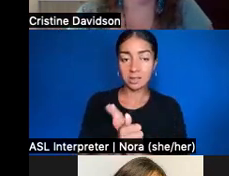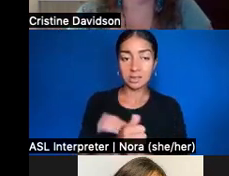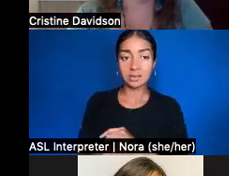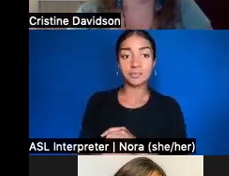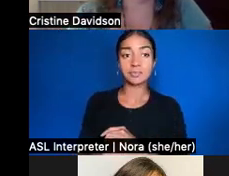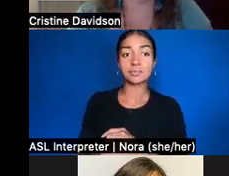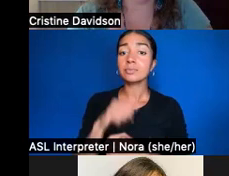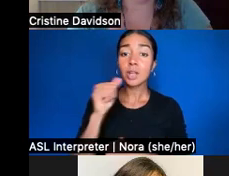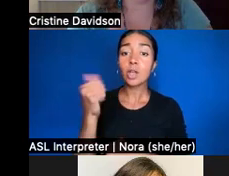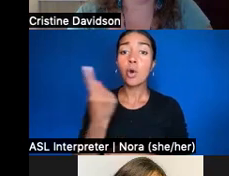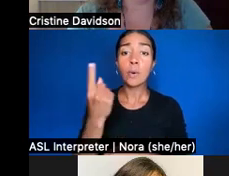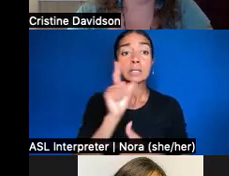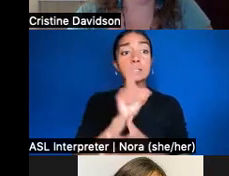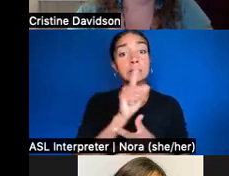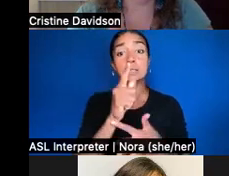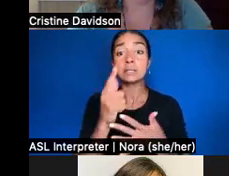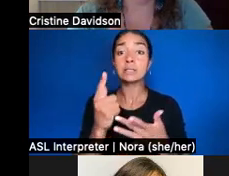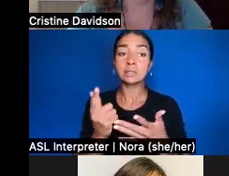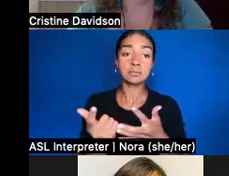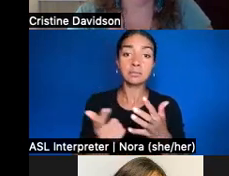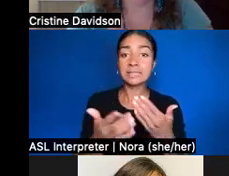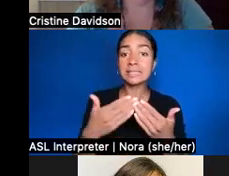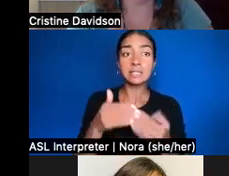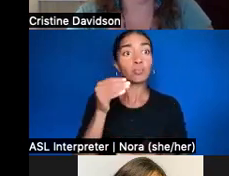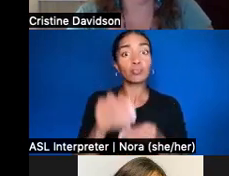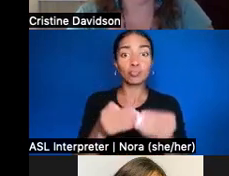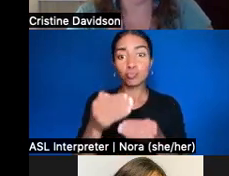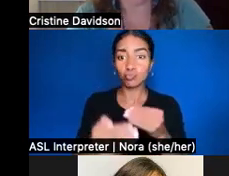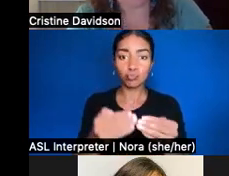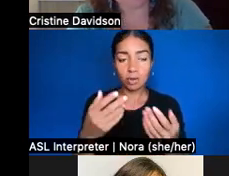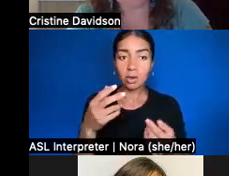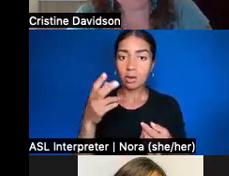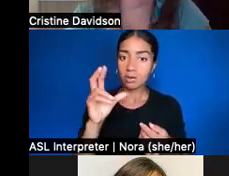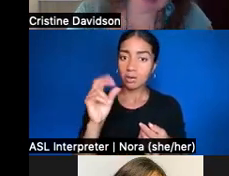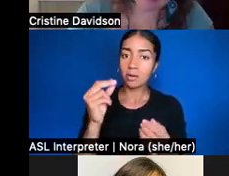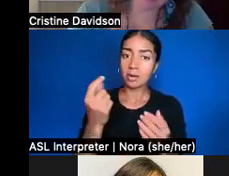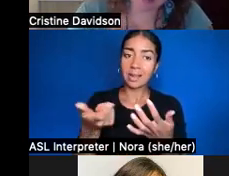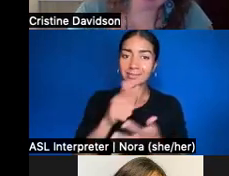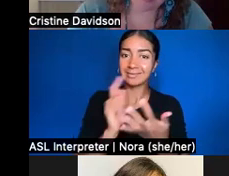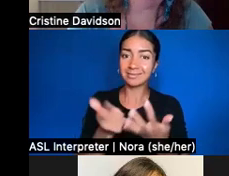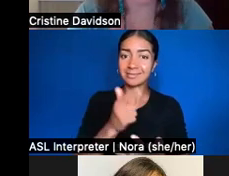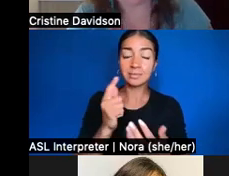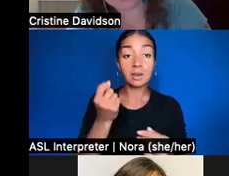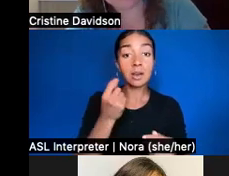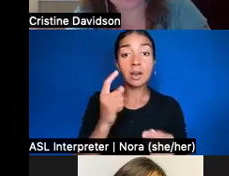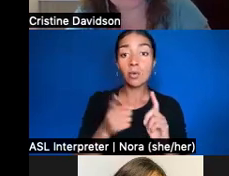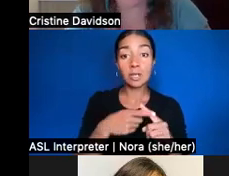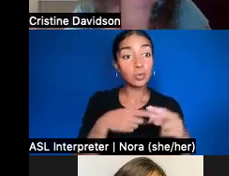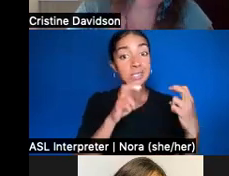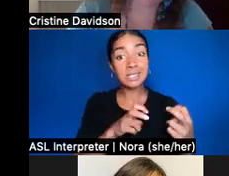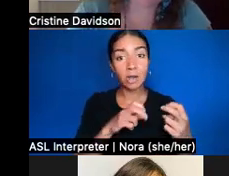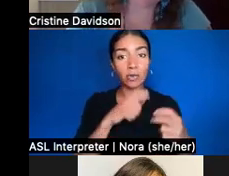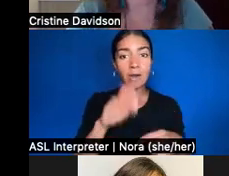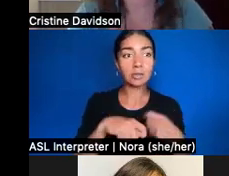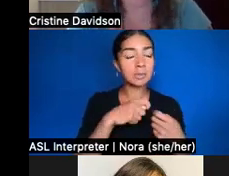don't always, you know, you don't always have to sit down and connect and try to understand the problem and analyze it